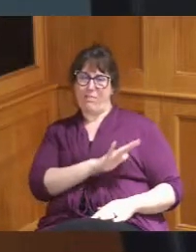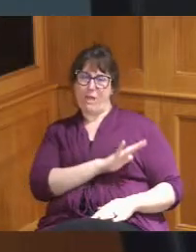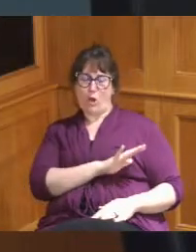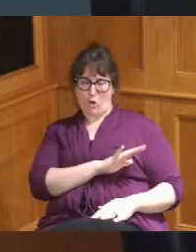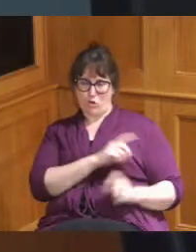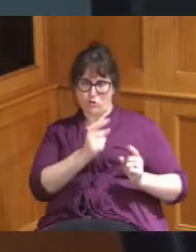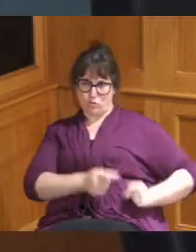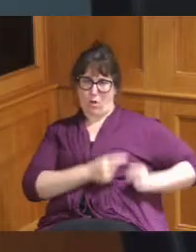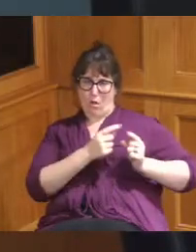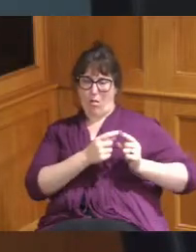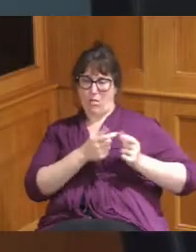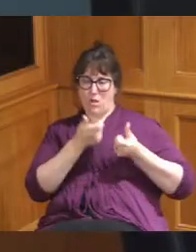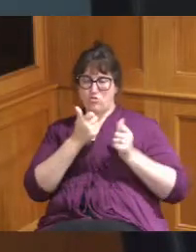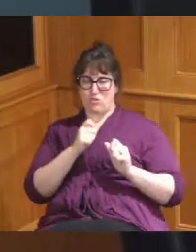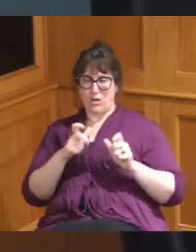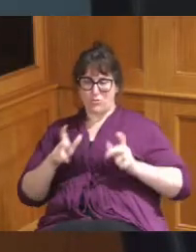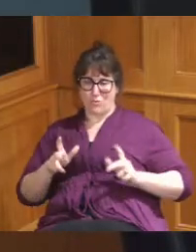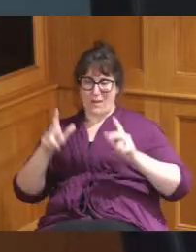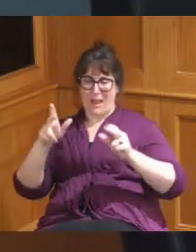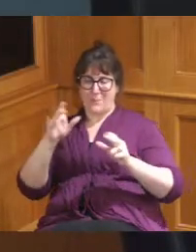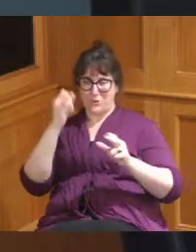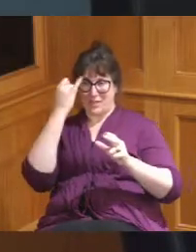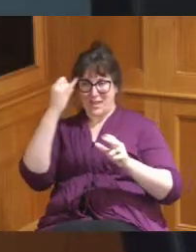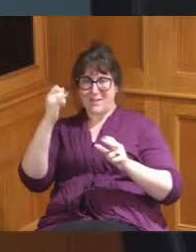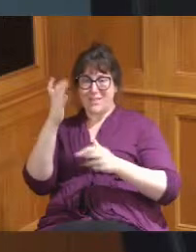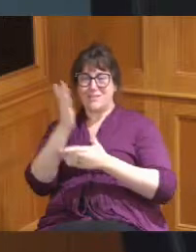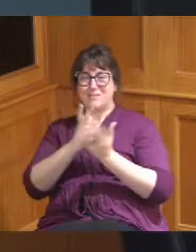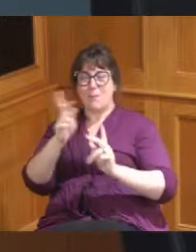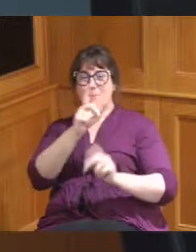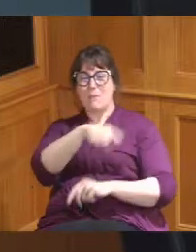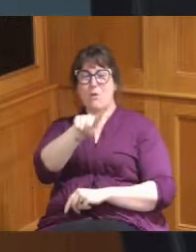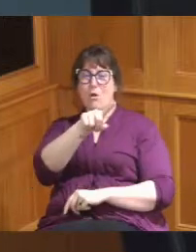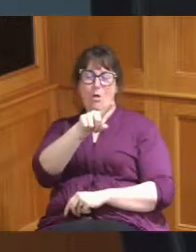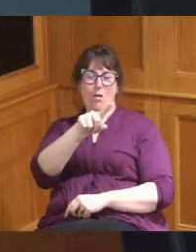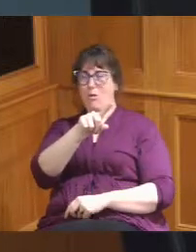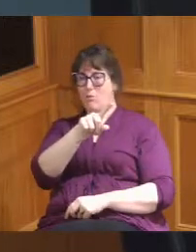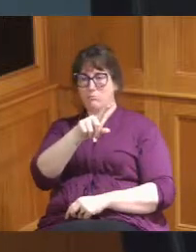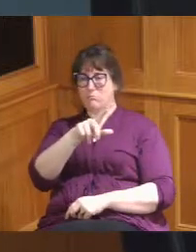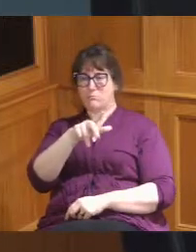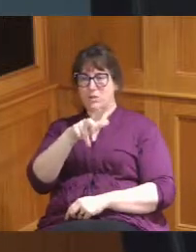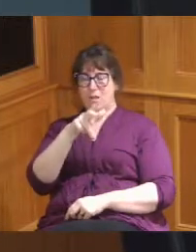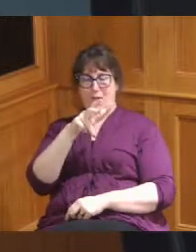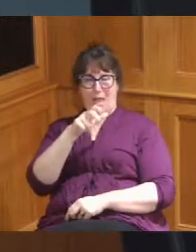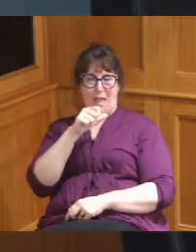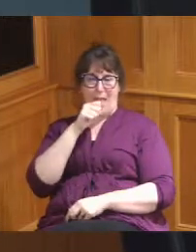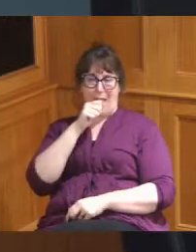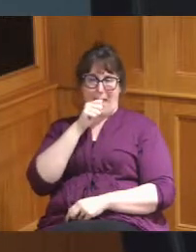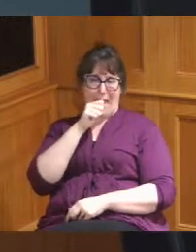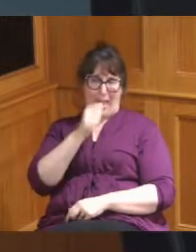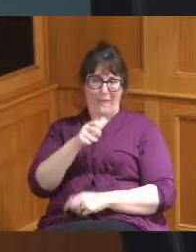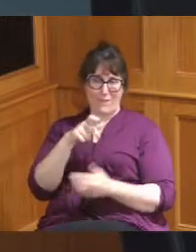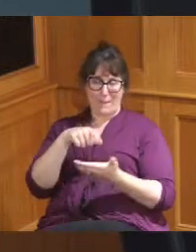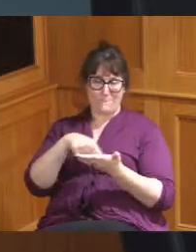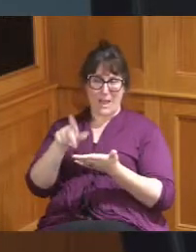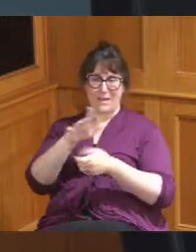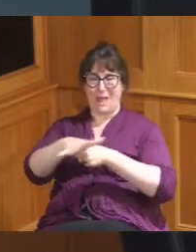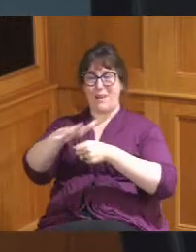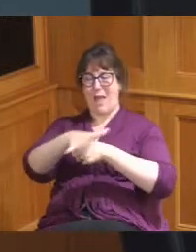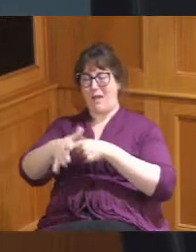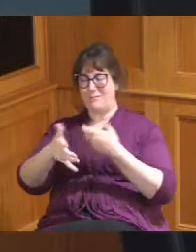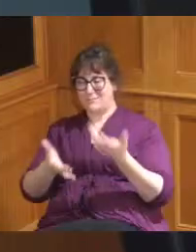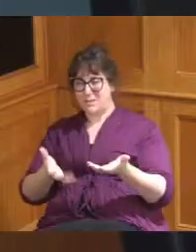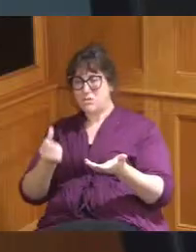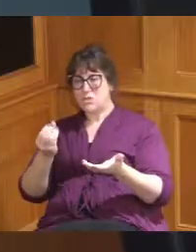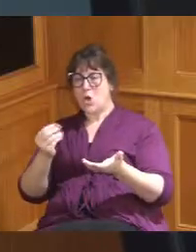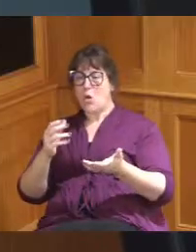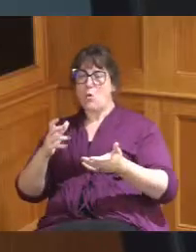to capture this idea that some folks haven't paid anything in the past and they probably should have. So I just want to throw a big